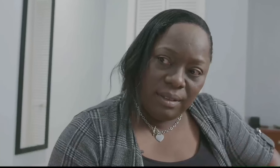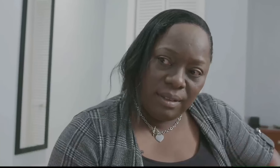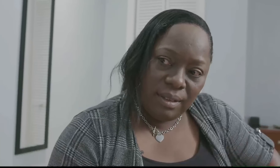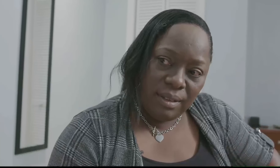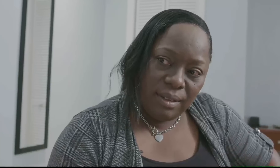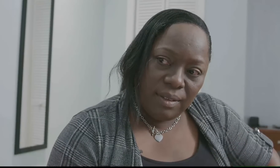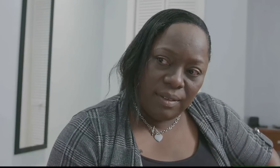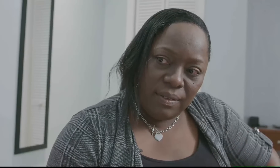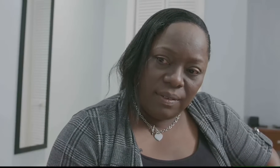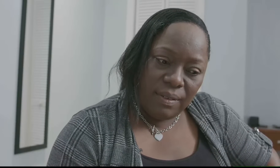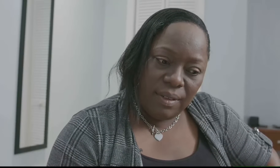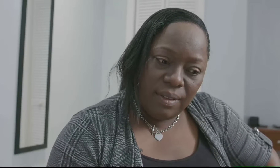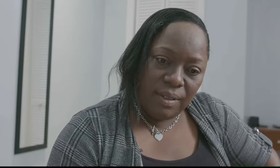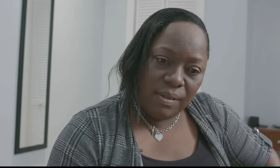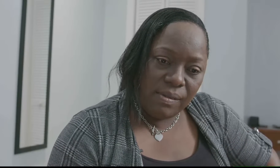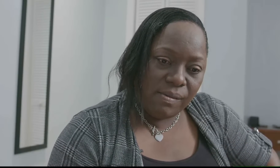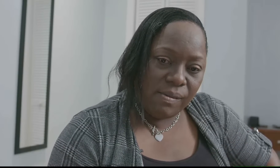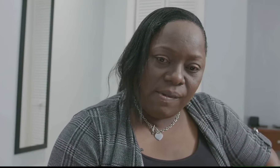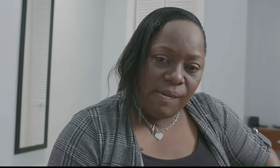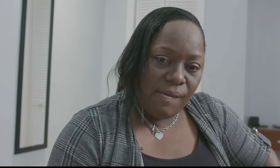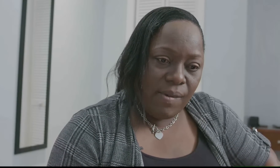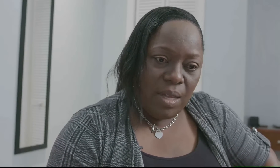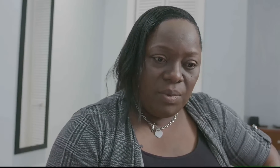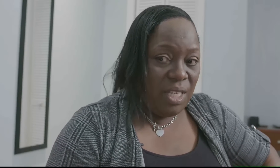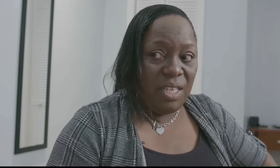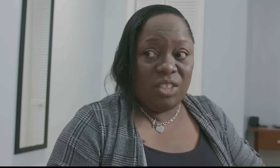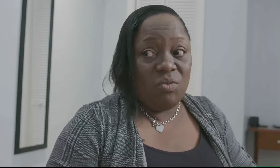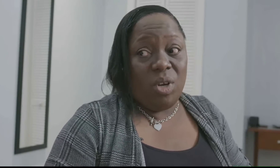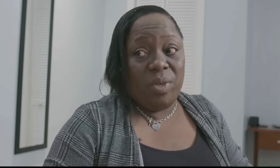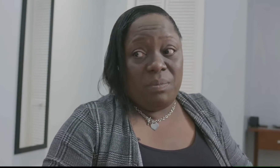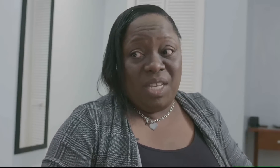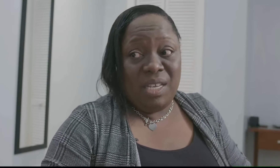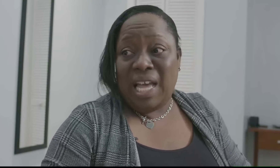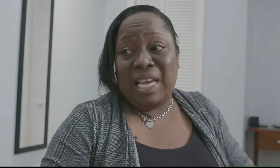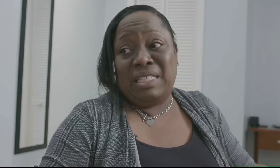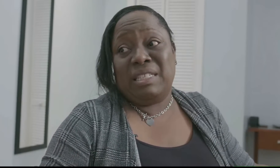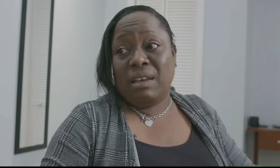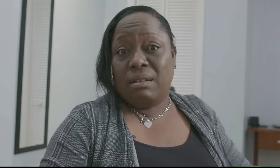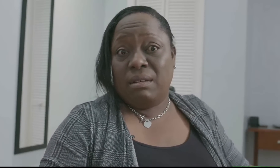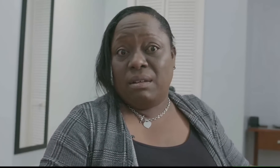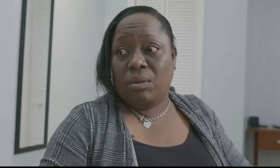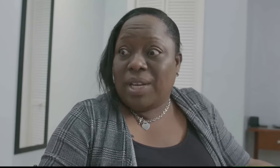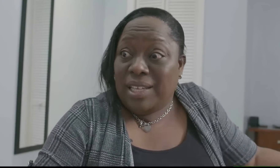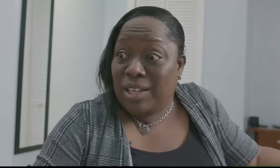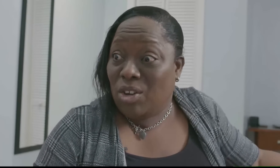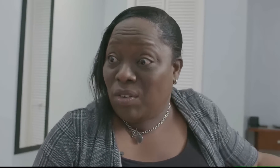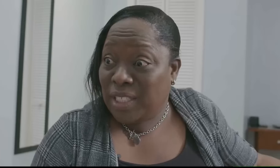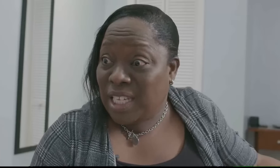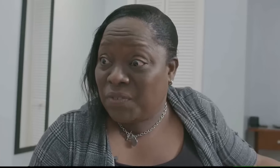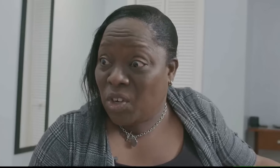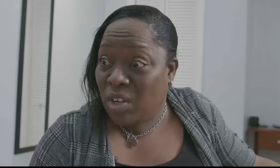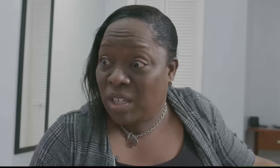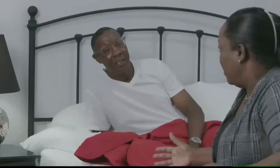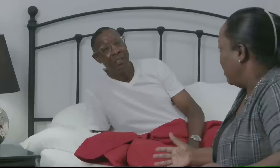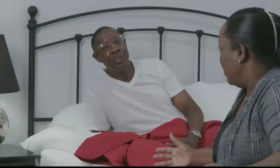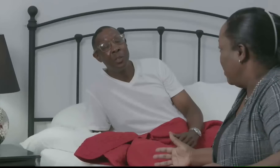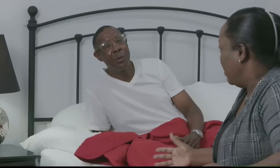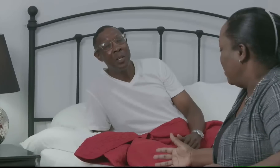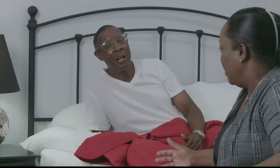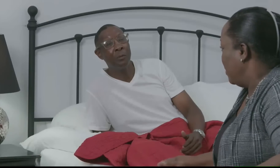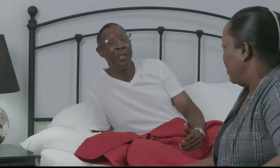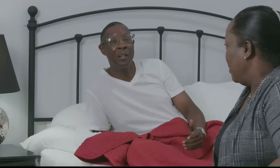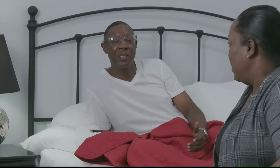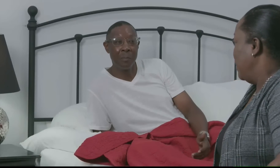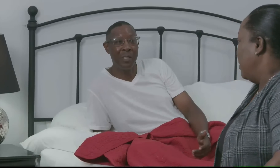tests for anyone who travel who wants to get one. Well, ain't nothing wrong with me. I sick. What I need a COVID test for? You